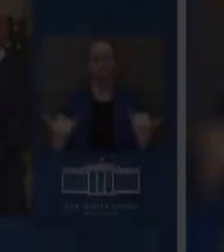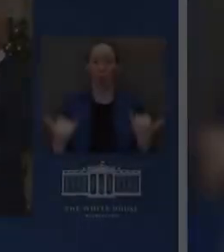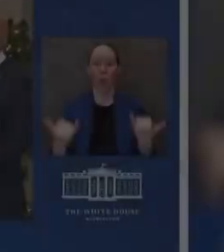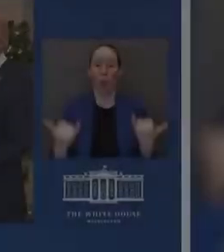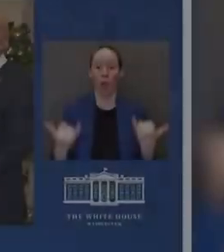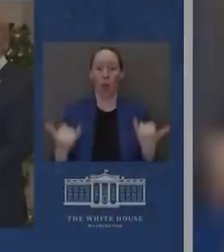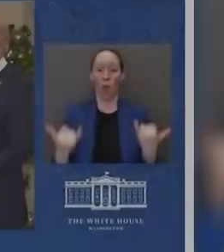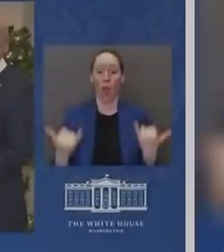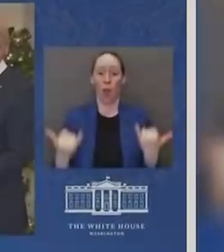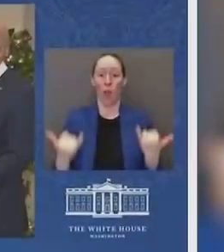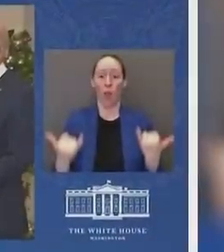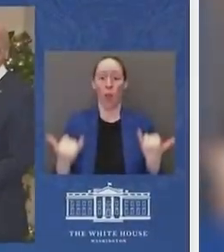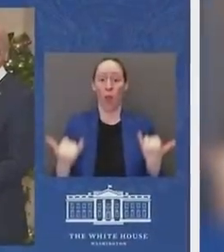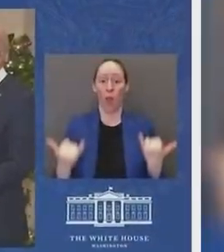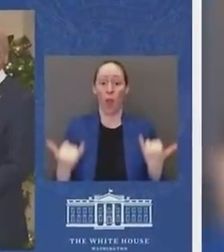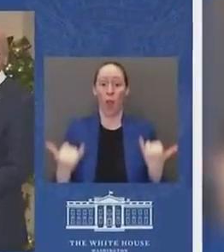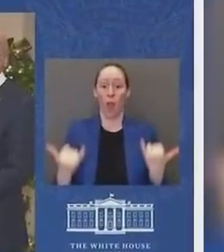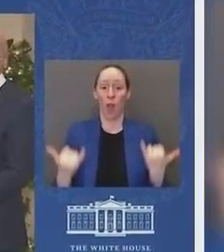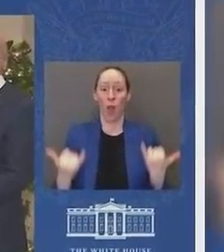And so I just hadn't slept."